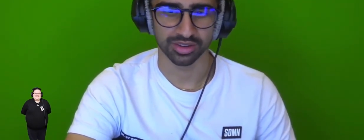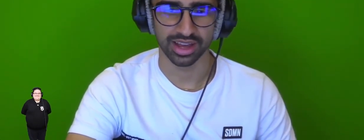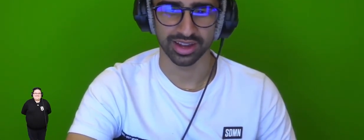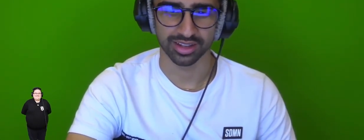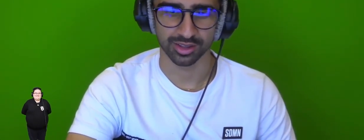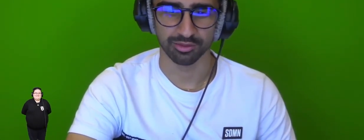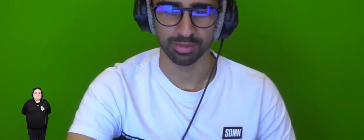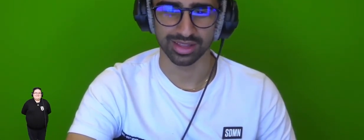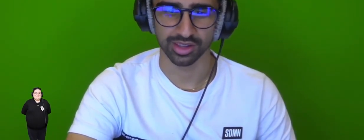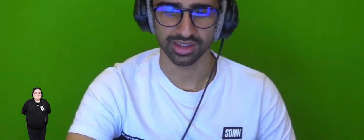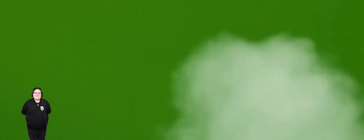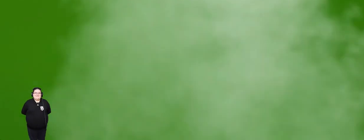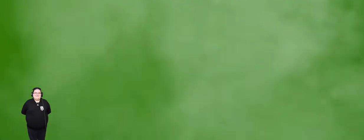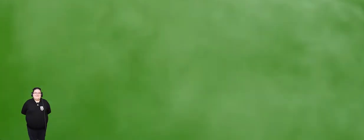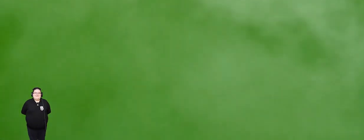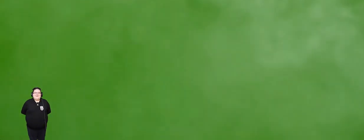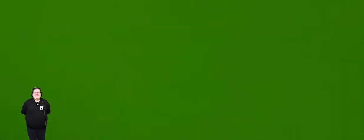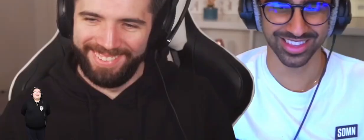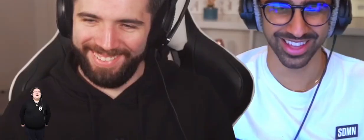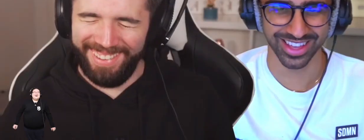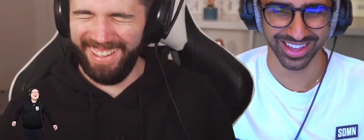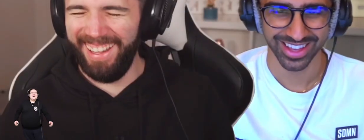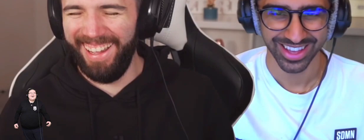like tomorrow's the day I discover magic.